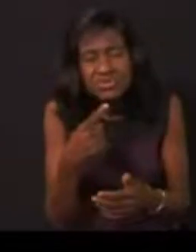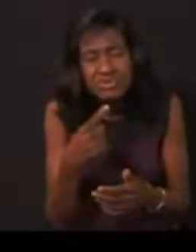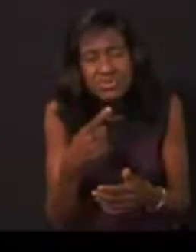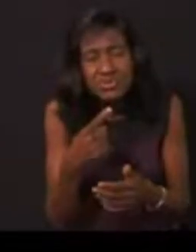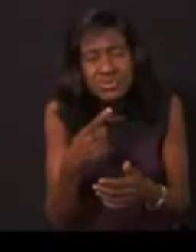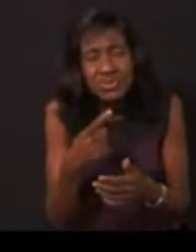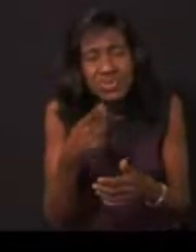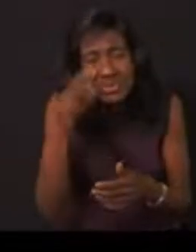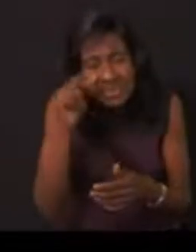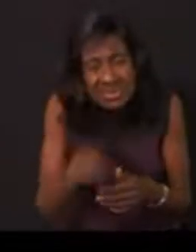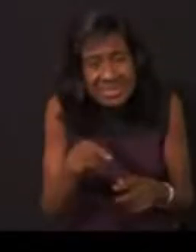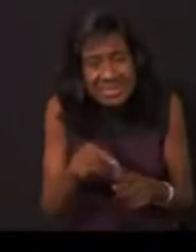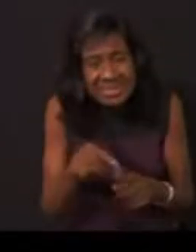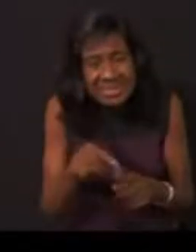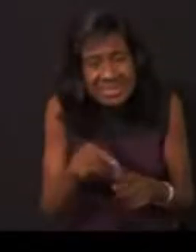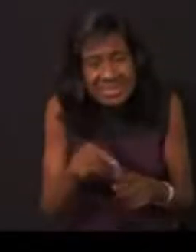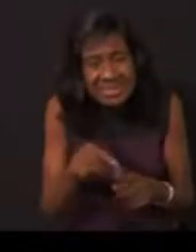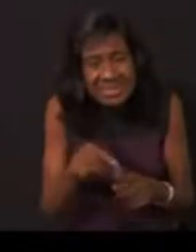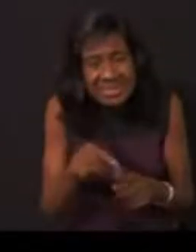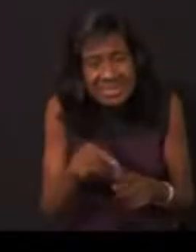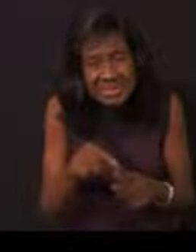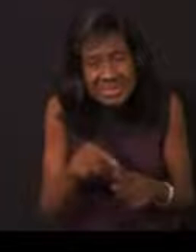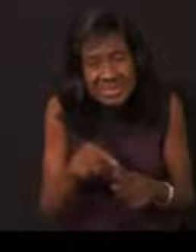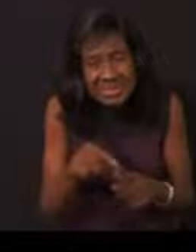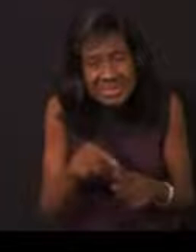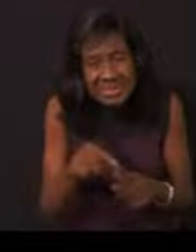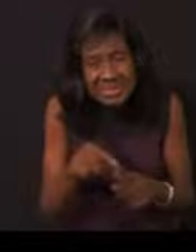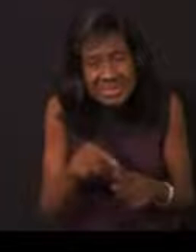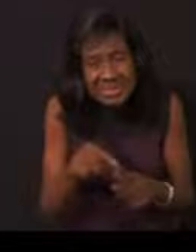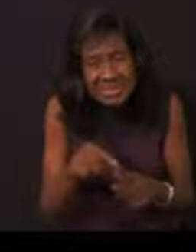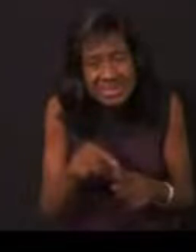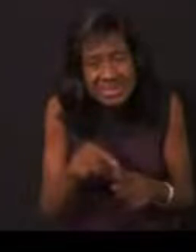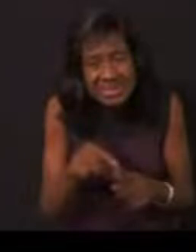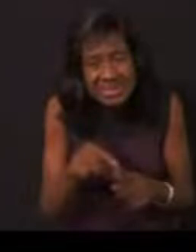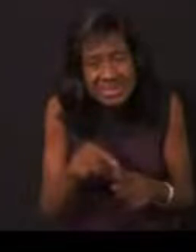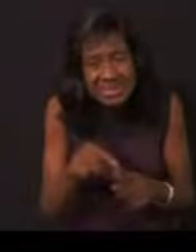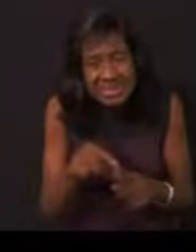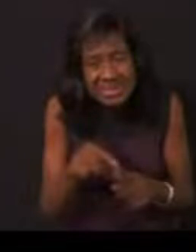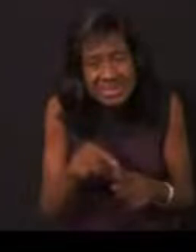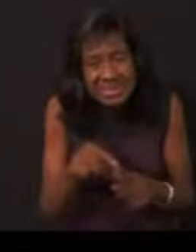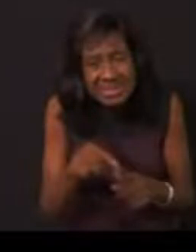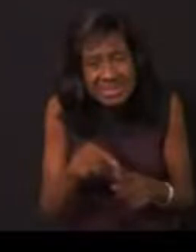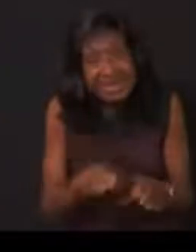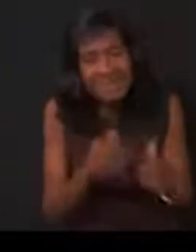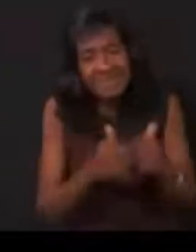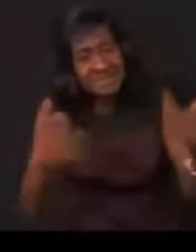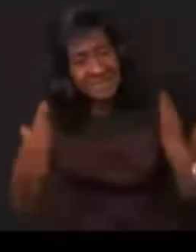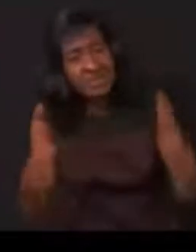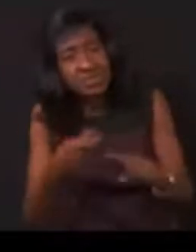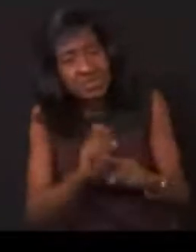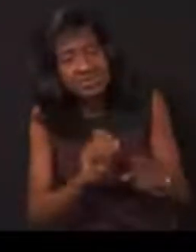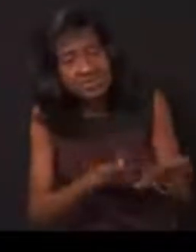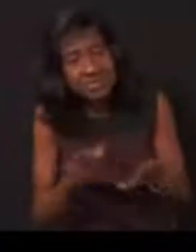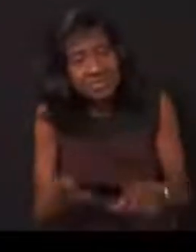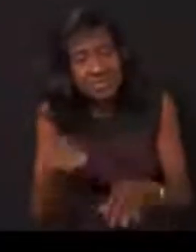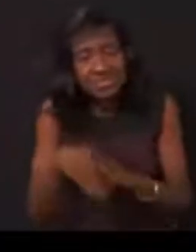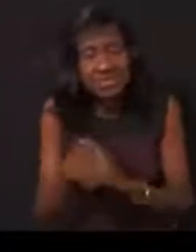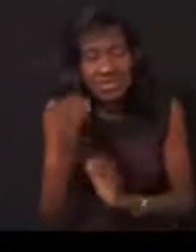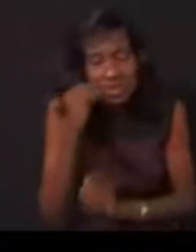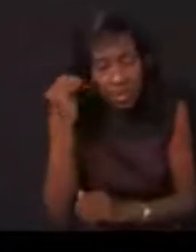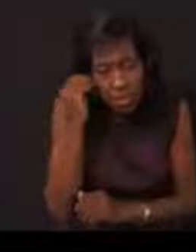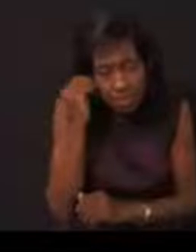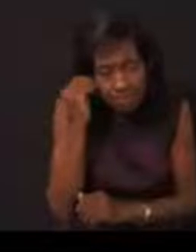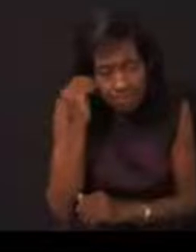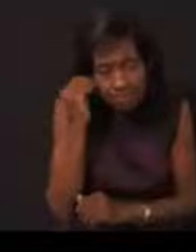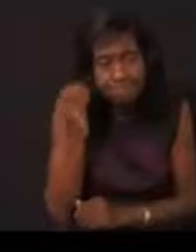to sufficient childcare, and that they can continue to isolate separately from the children in the home. Further